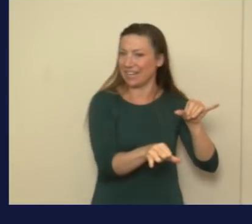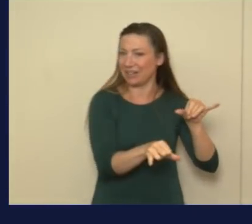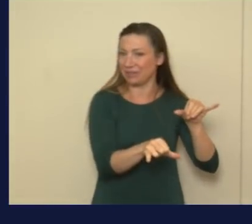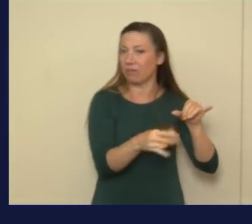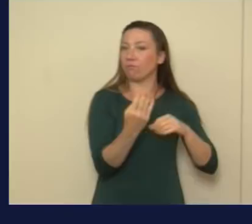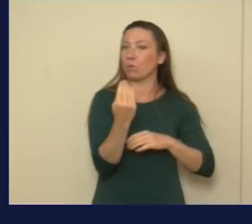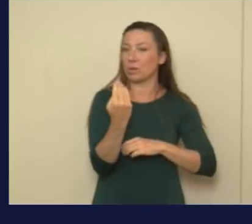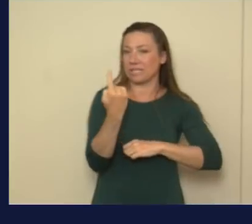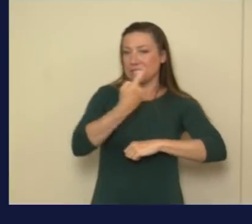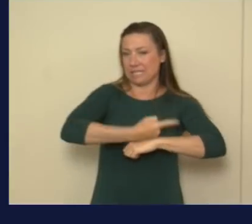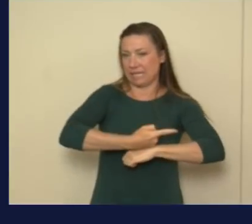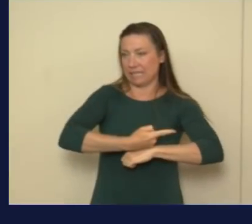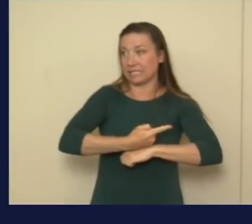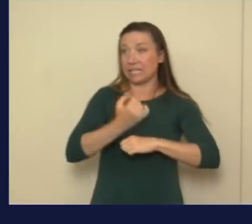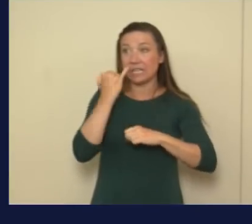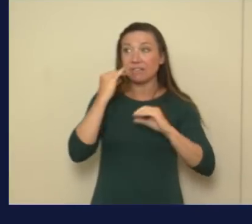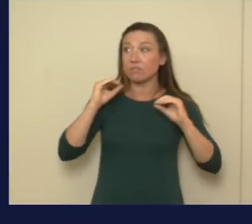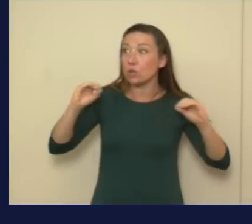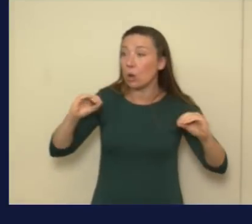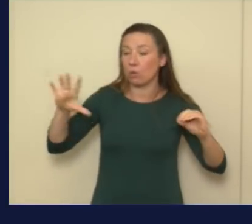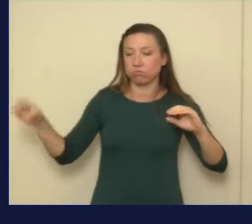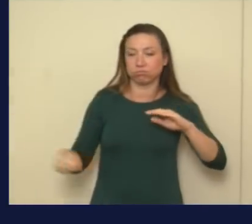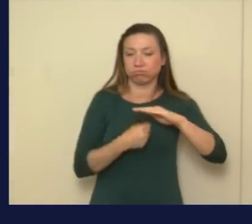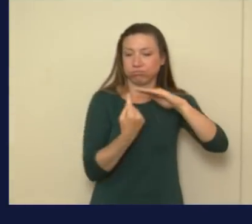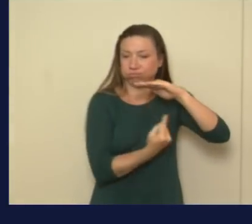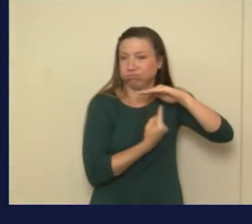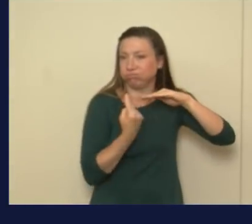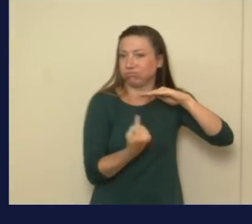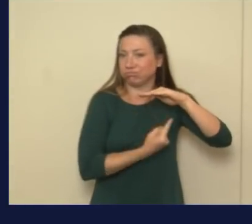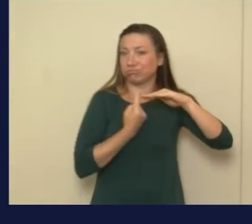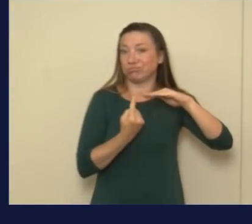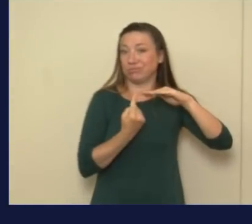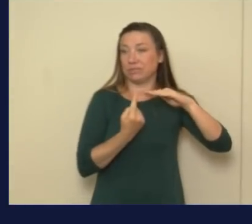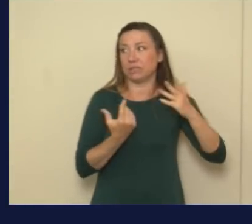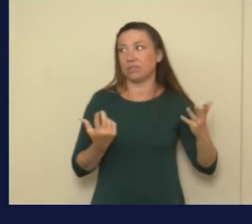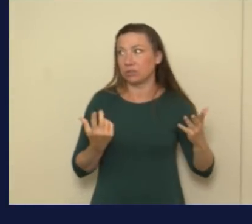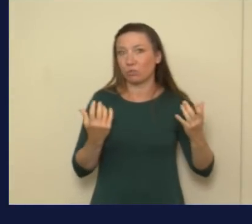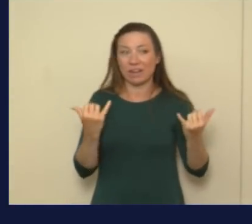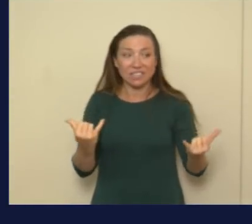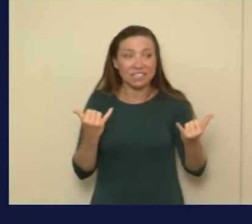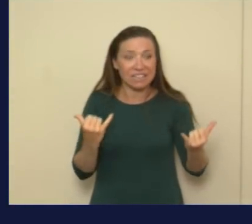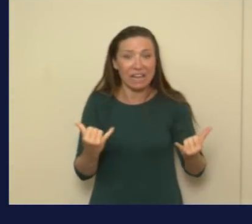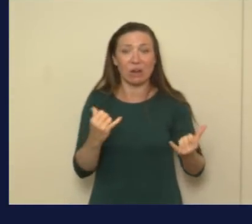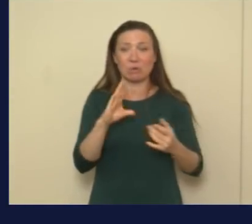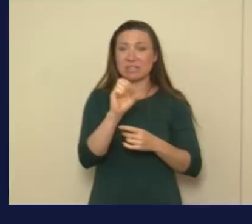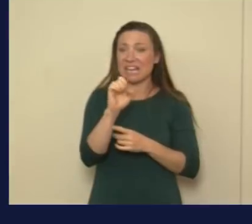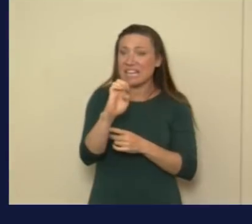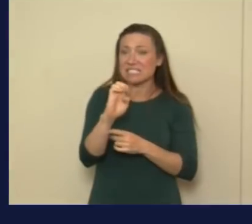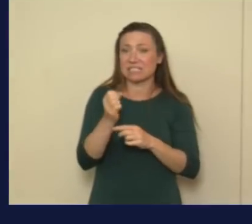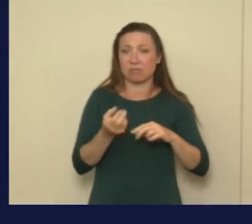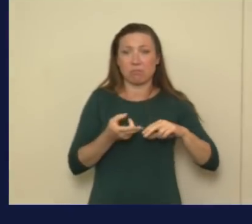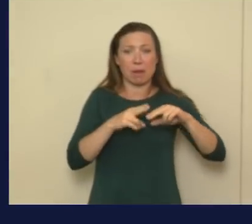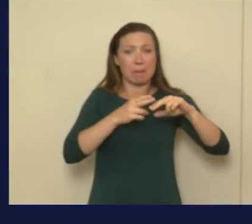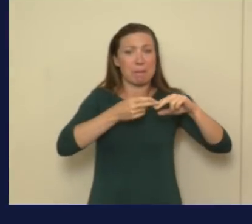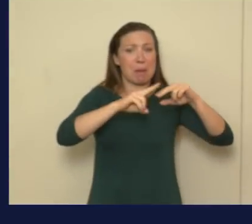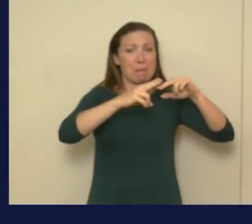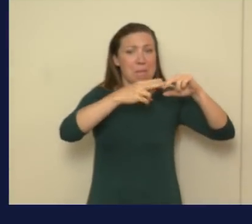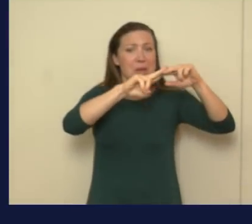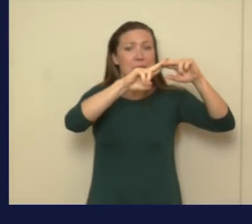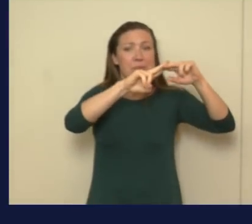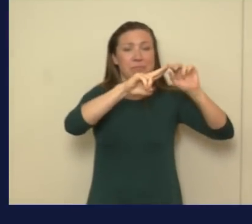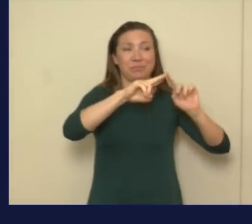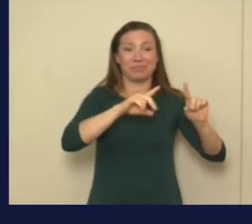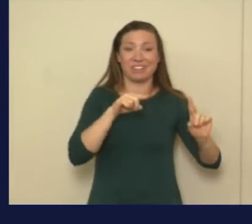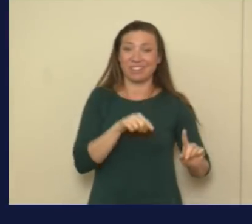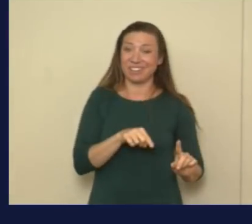Without these quarantines, given the spike in cases and the positivity rate, the likelihood that that comes in